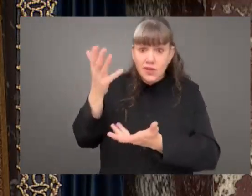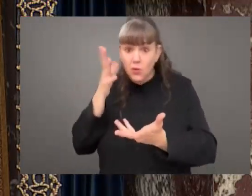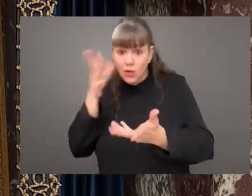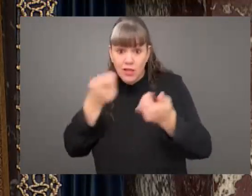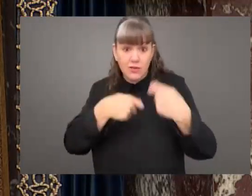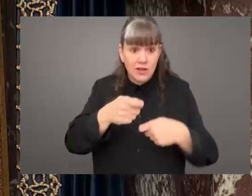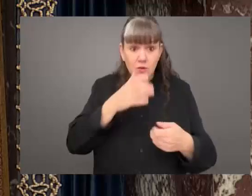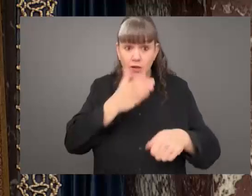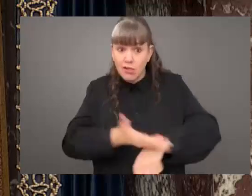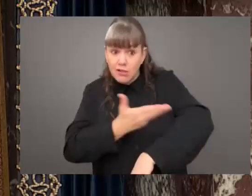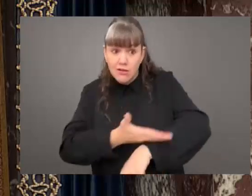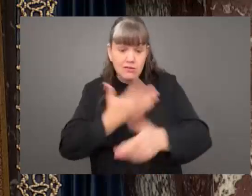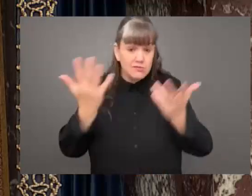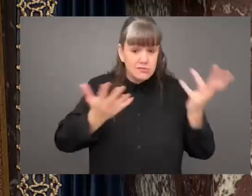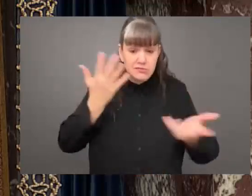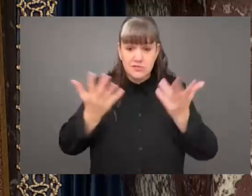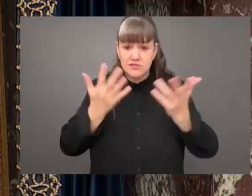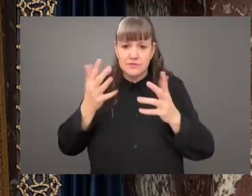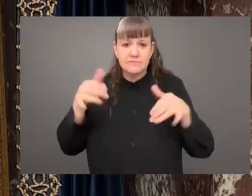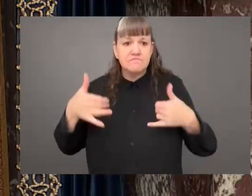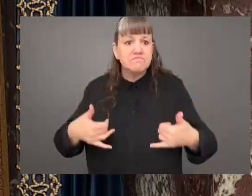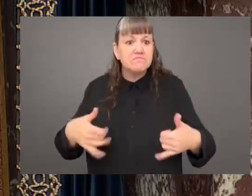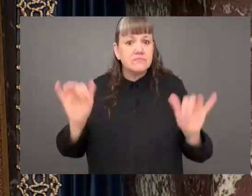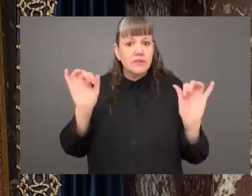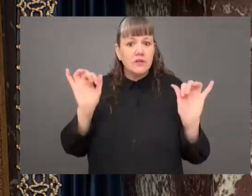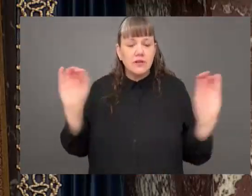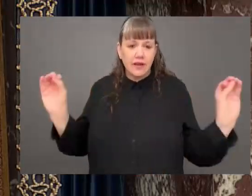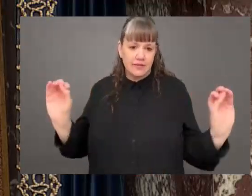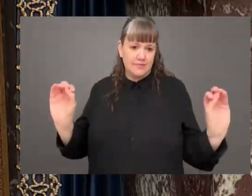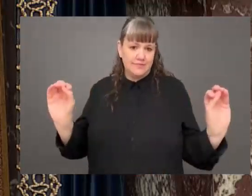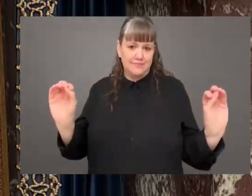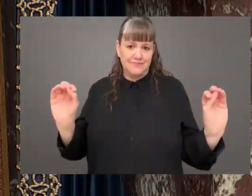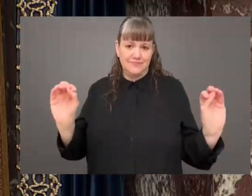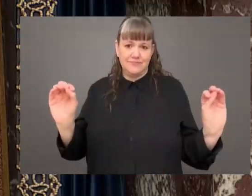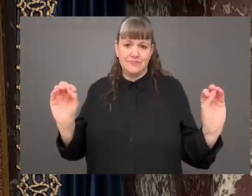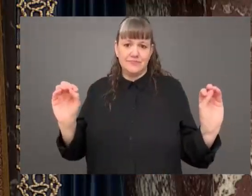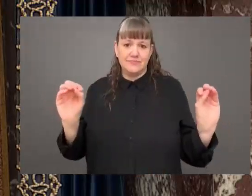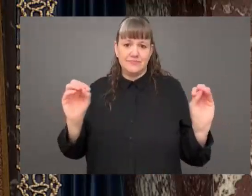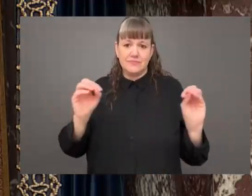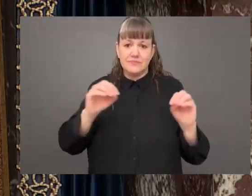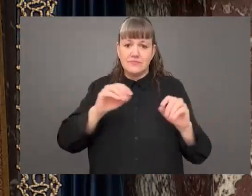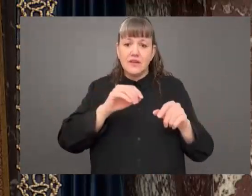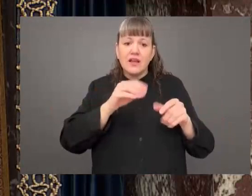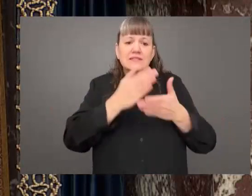so many times that it's probably more weld repair than original steel.